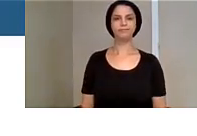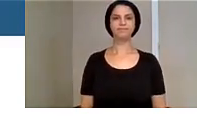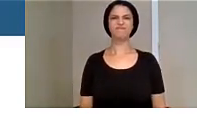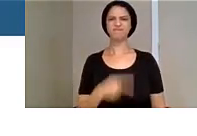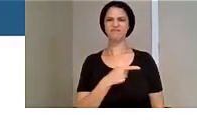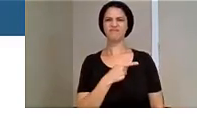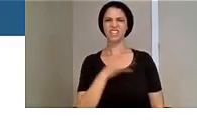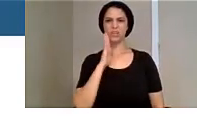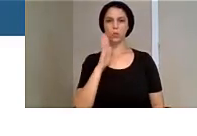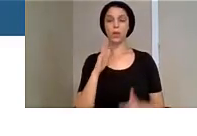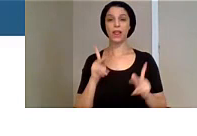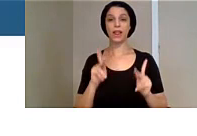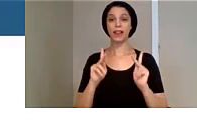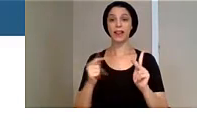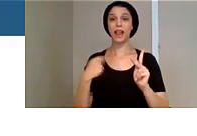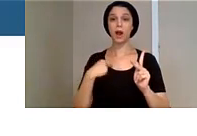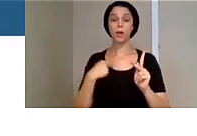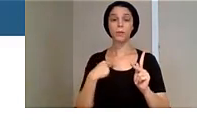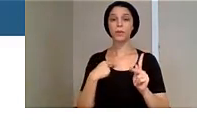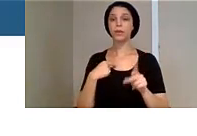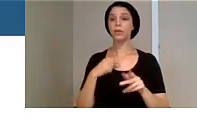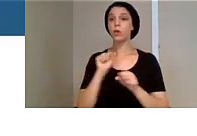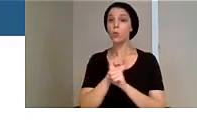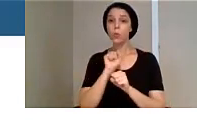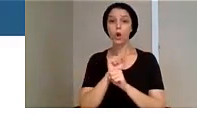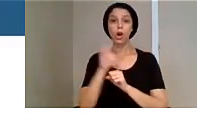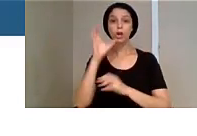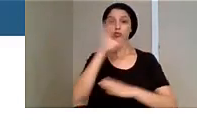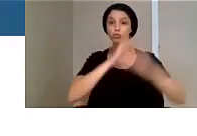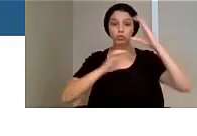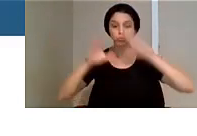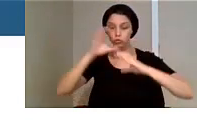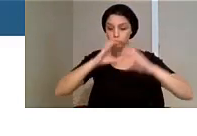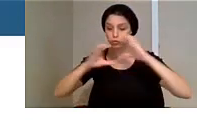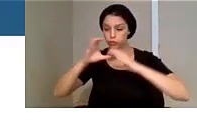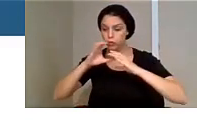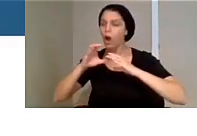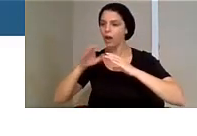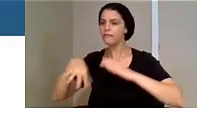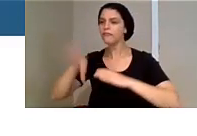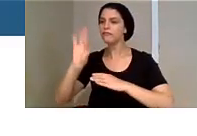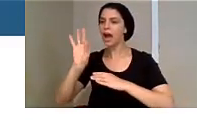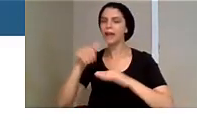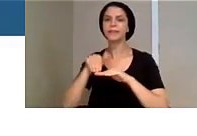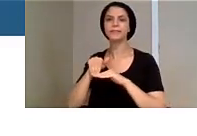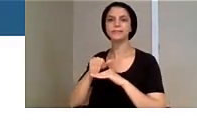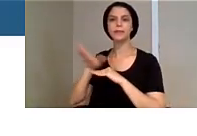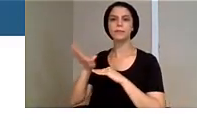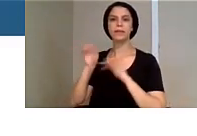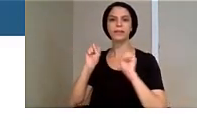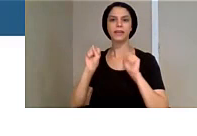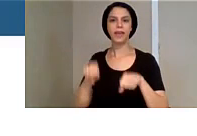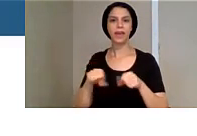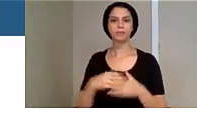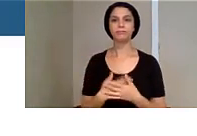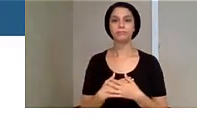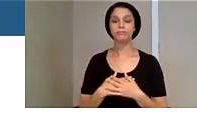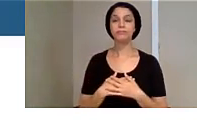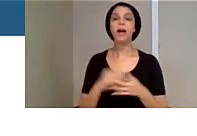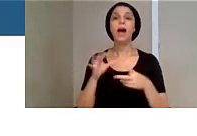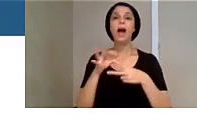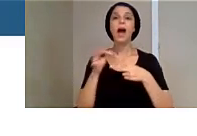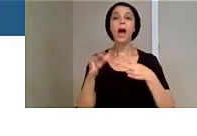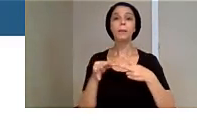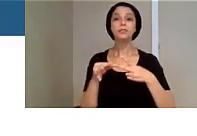go out and find that assignment, to grab it, attach it, and then turn it in. So my options are either going to be